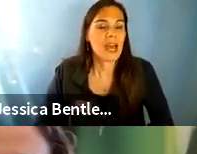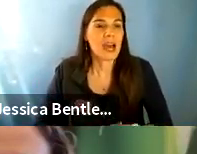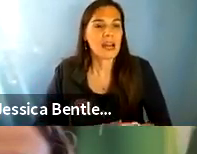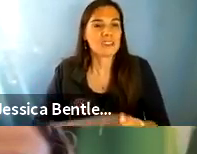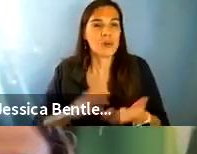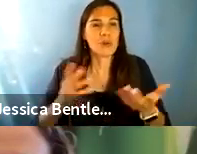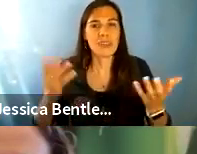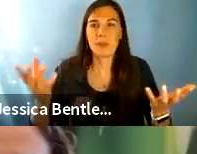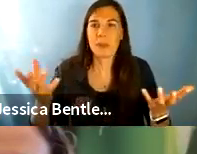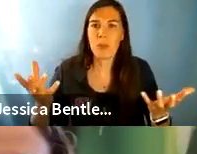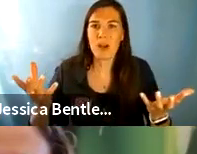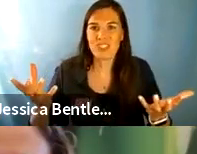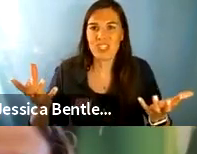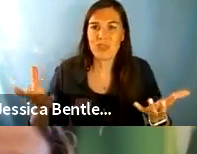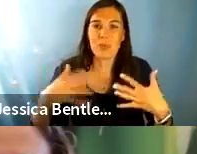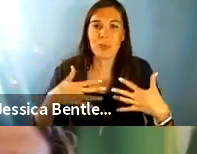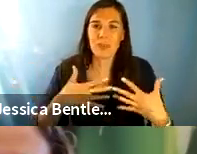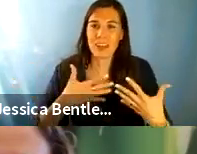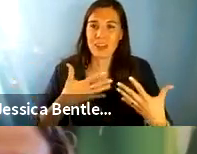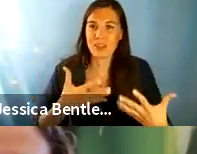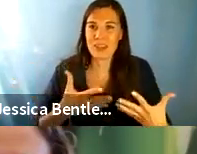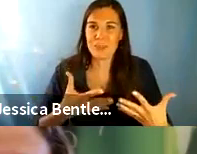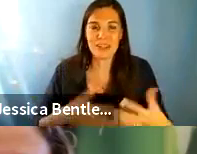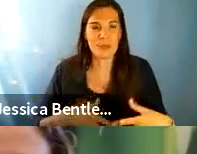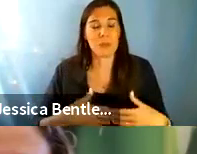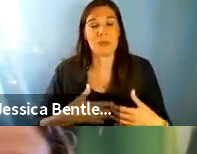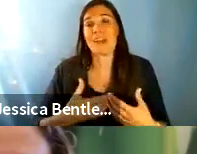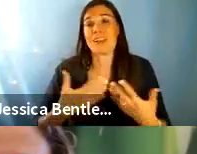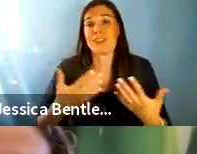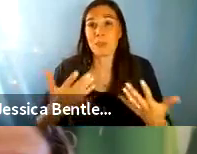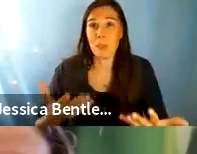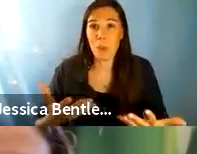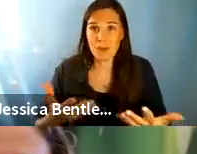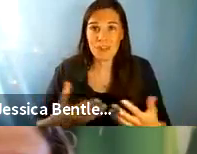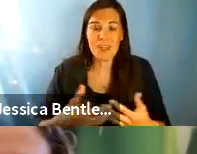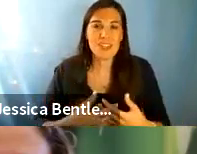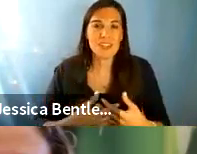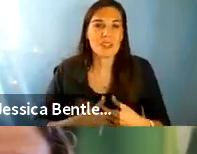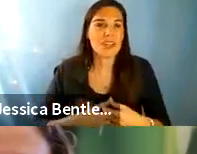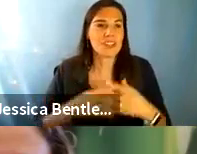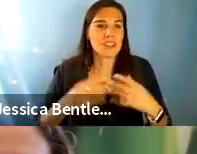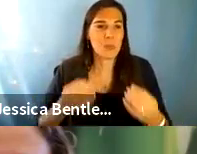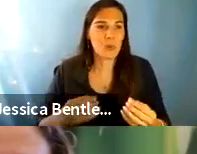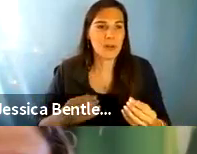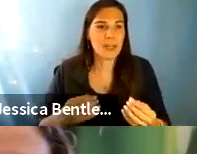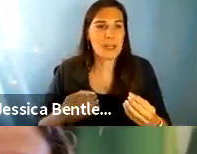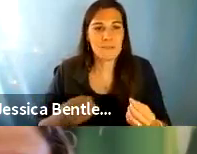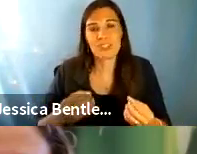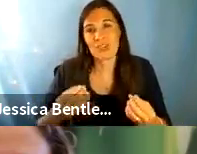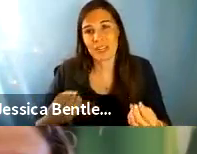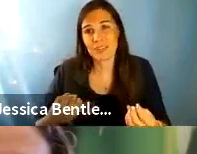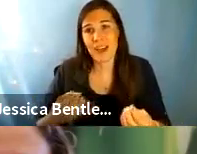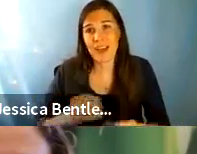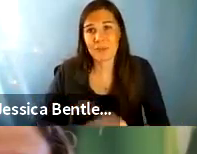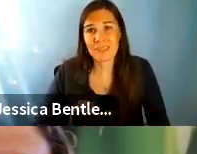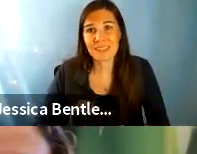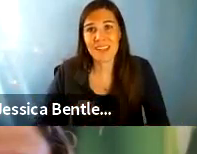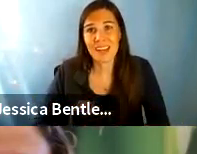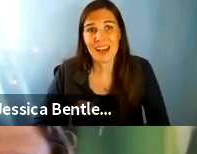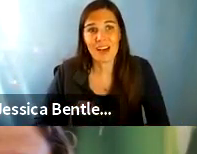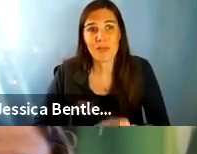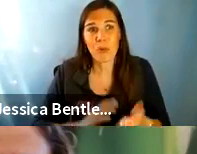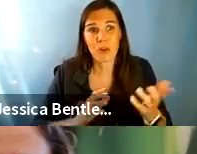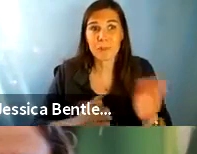interpreter. So they will be watching you. They will be providing you feedback. They will be providing you support. So you're in a supported, mentored